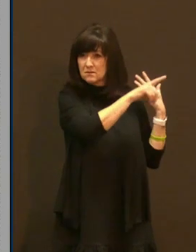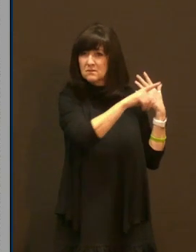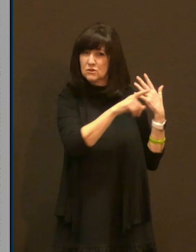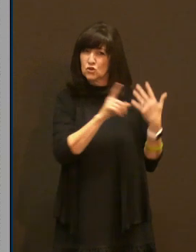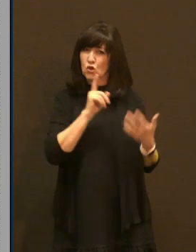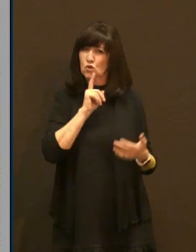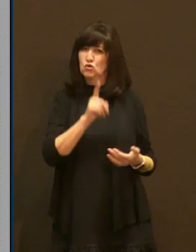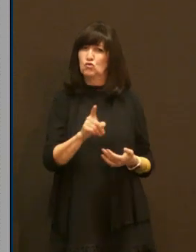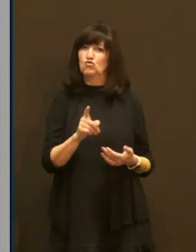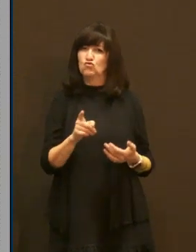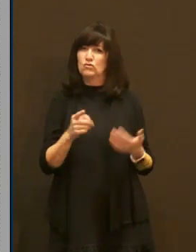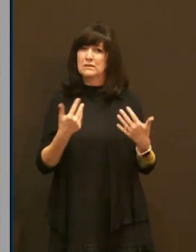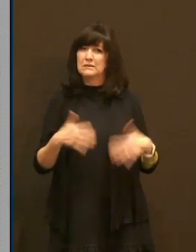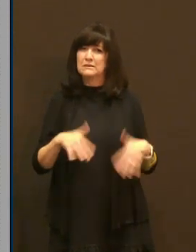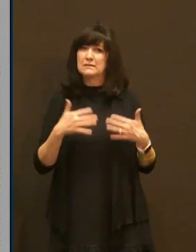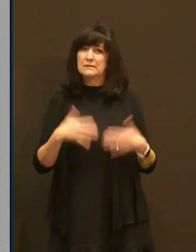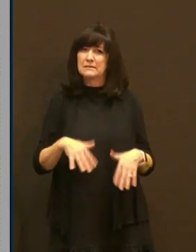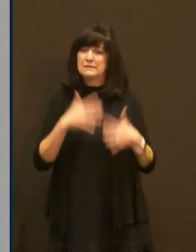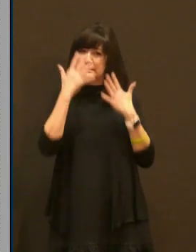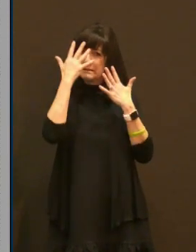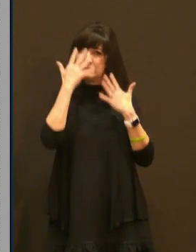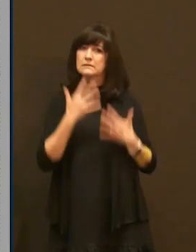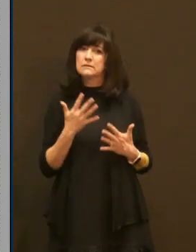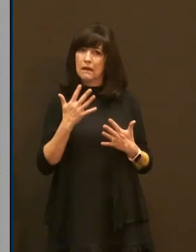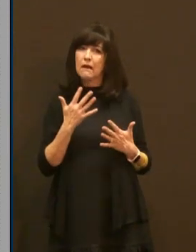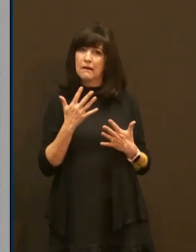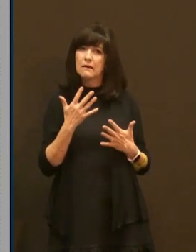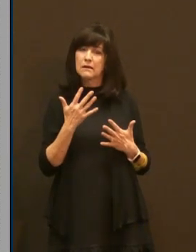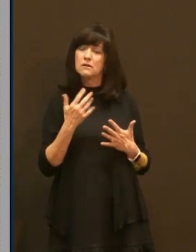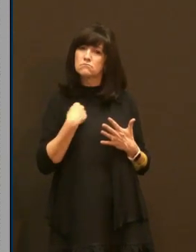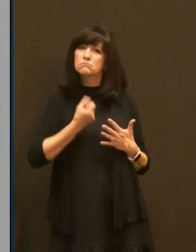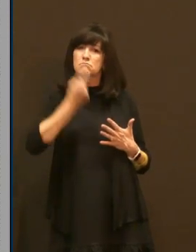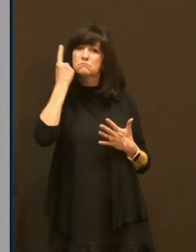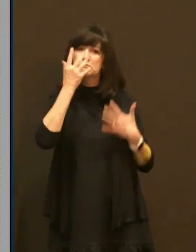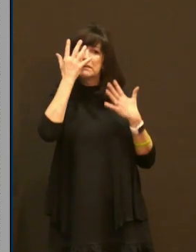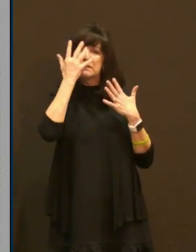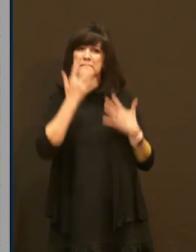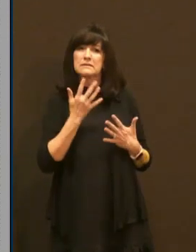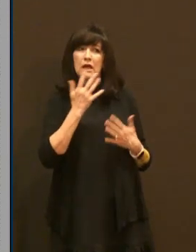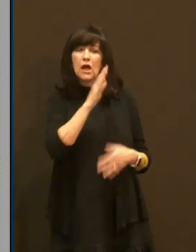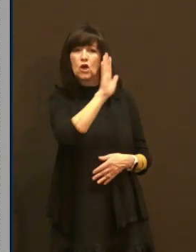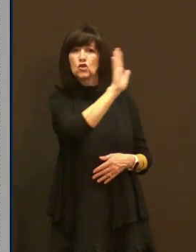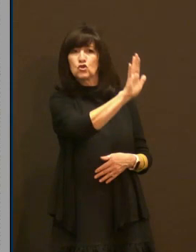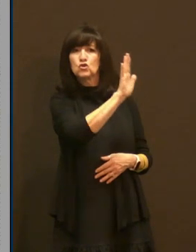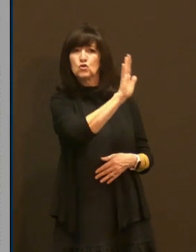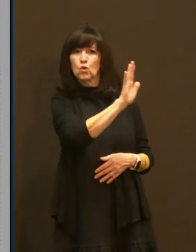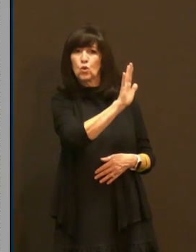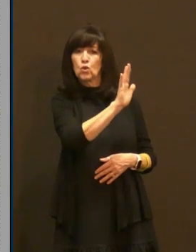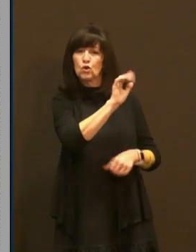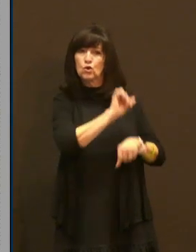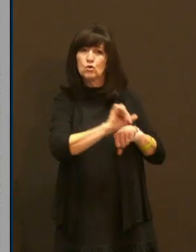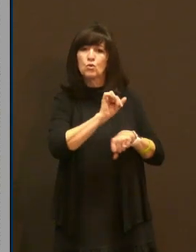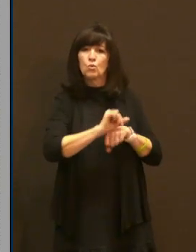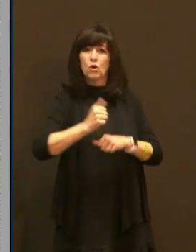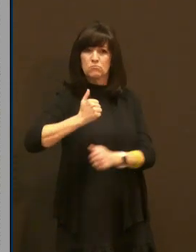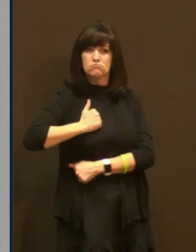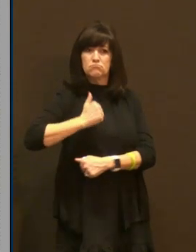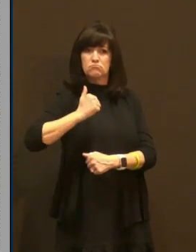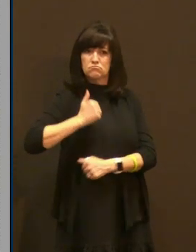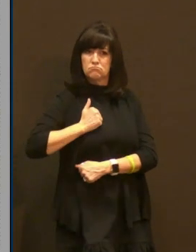way celebrating that sacrifice, we also need to remember as we move to the next